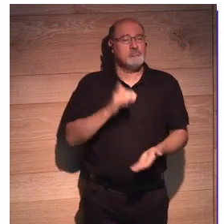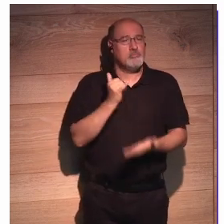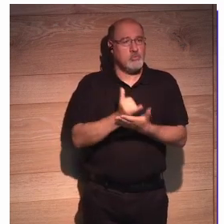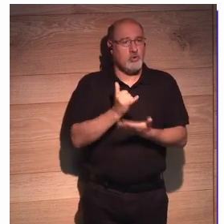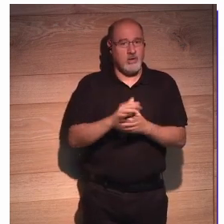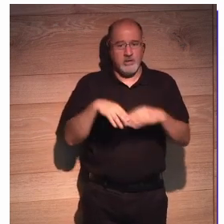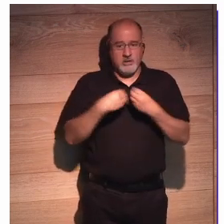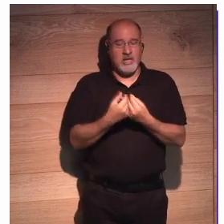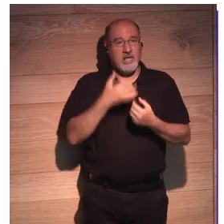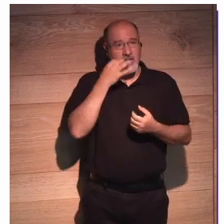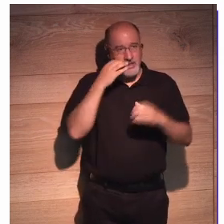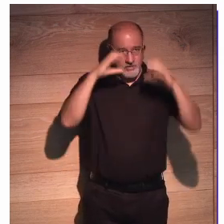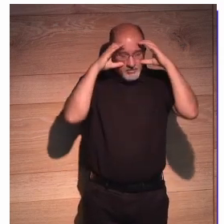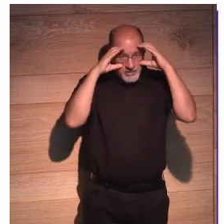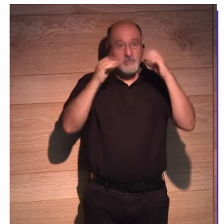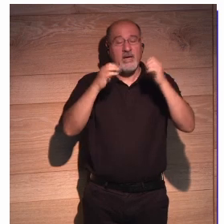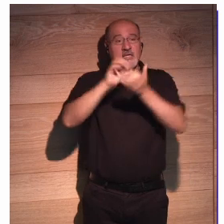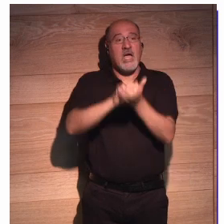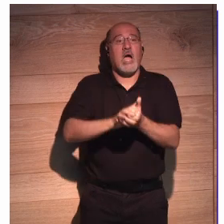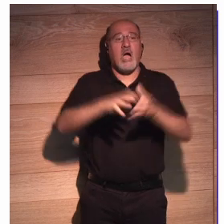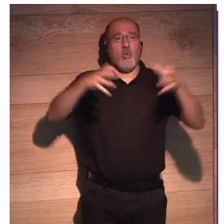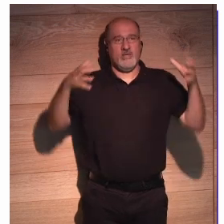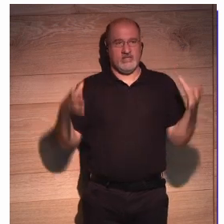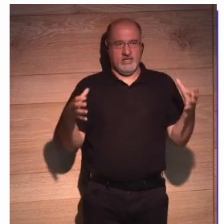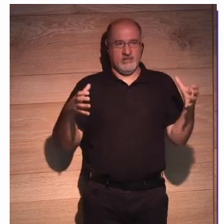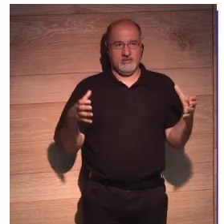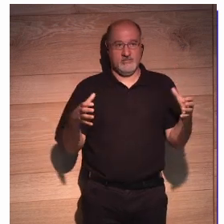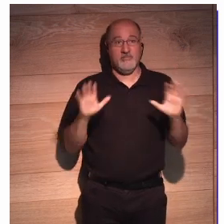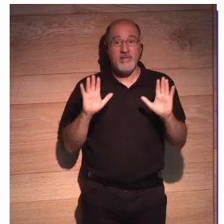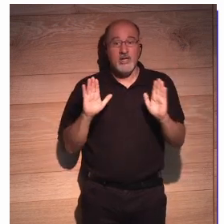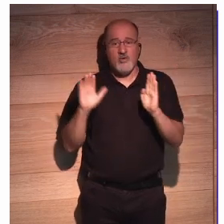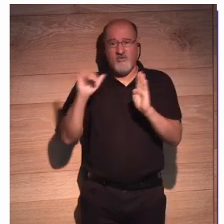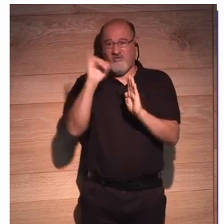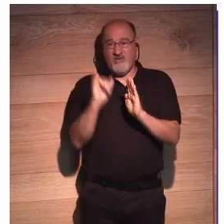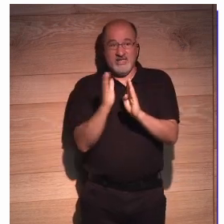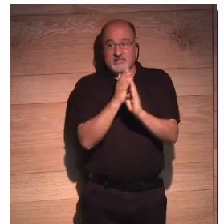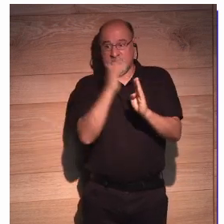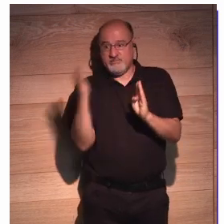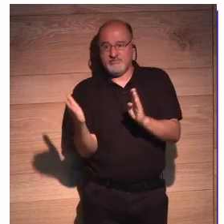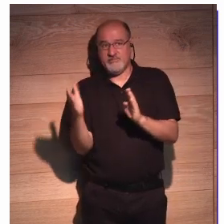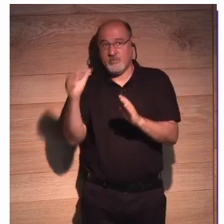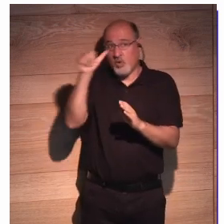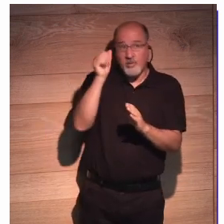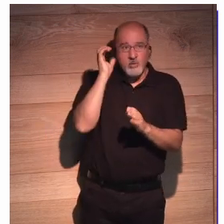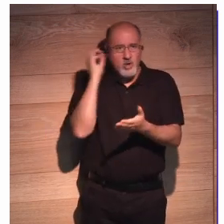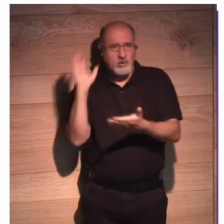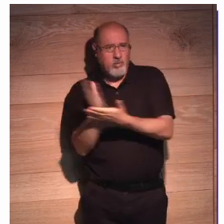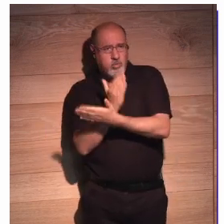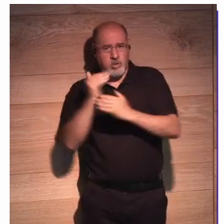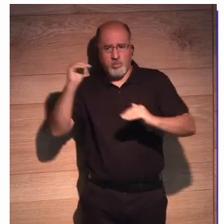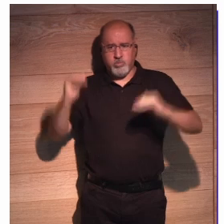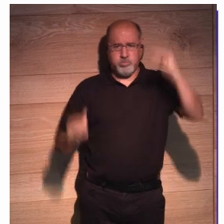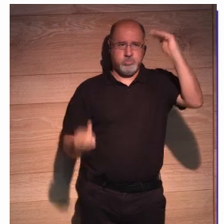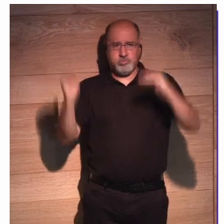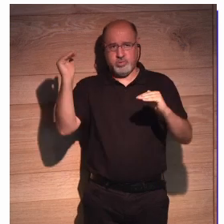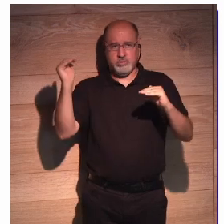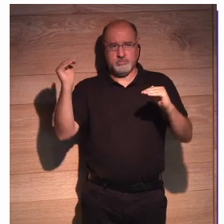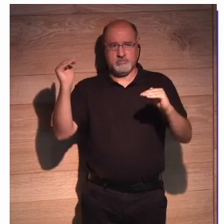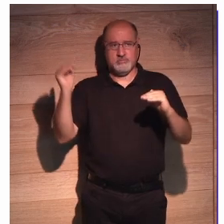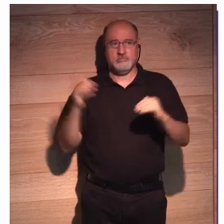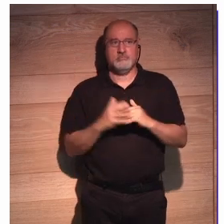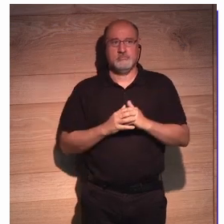gap. So 30% of men have experienced virtual reality versus only 16% of women. This gender gap